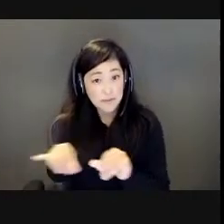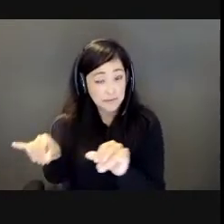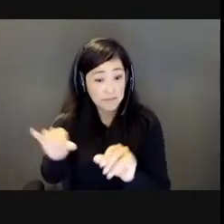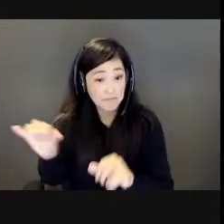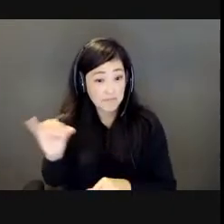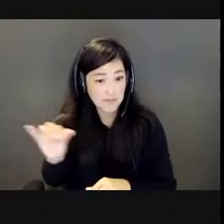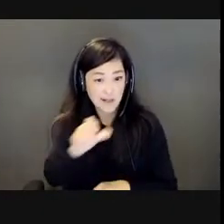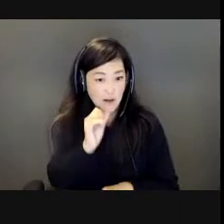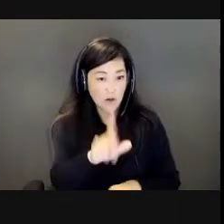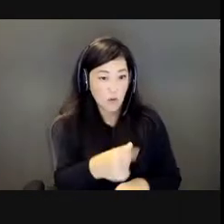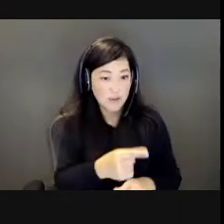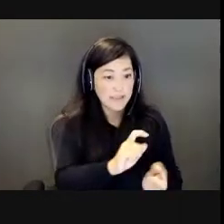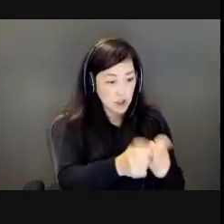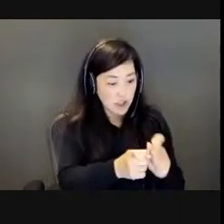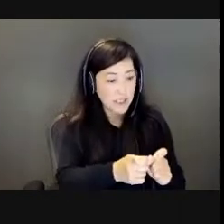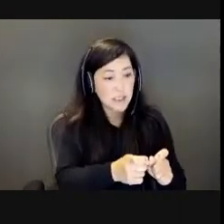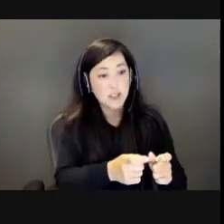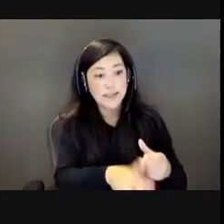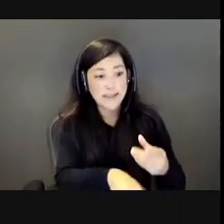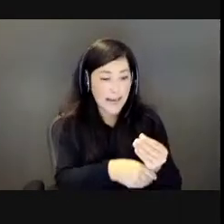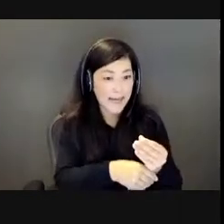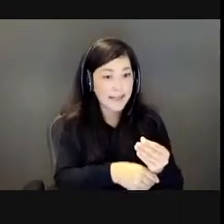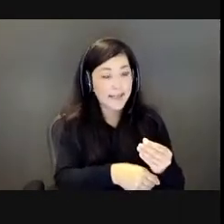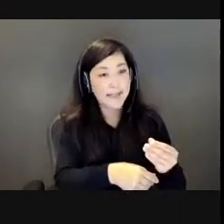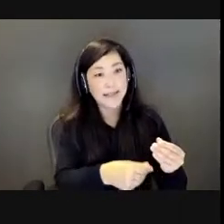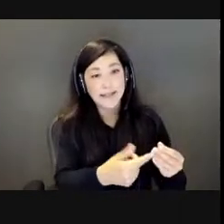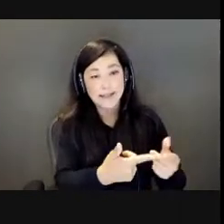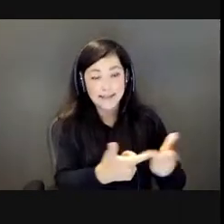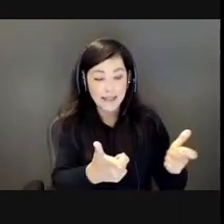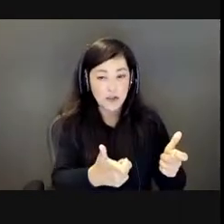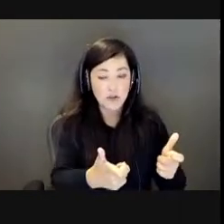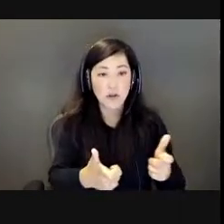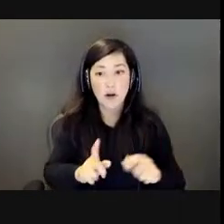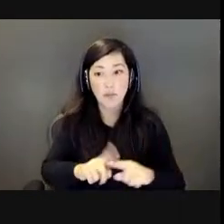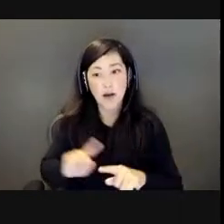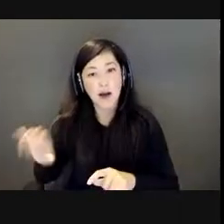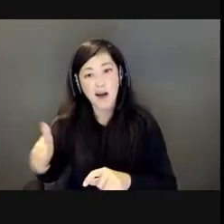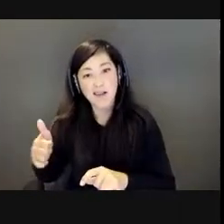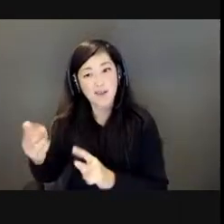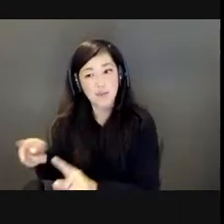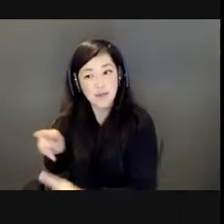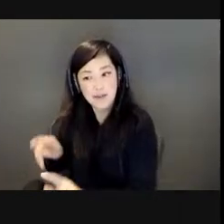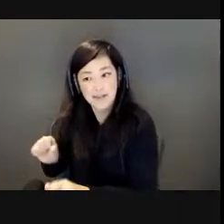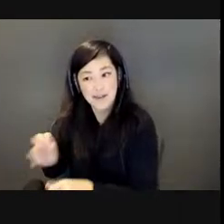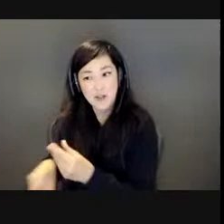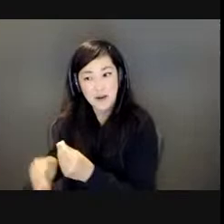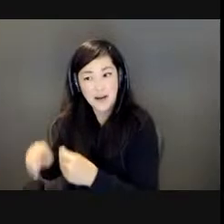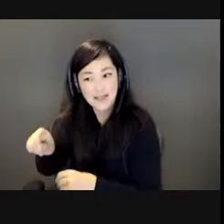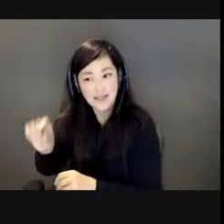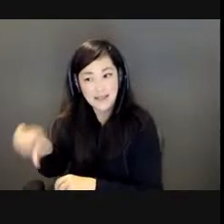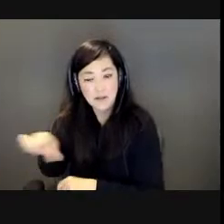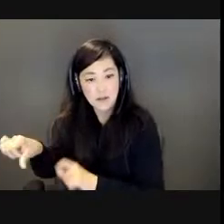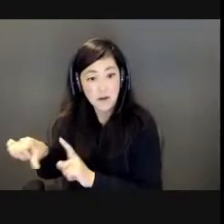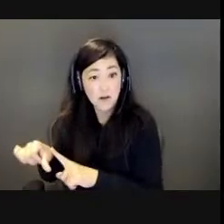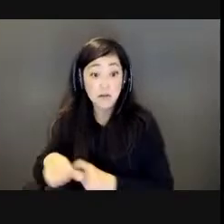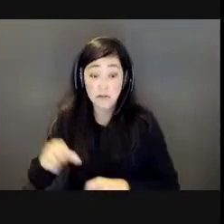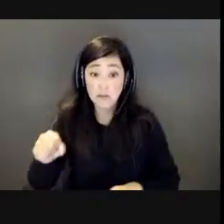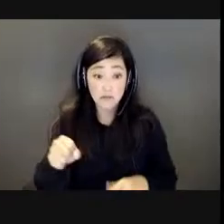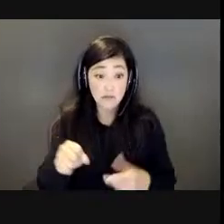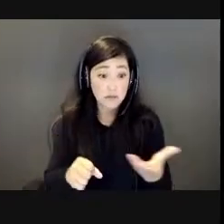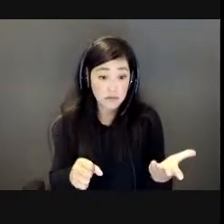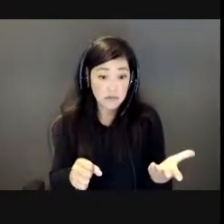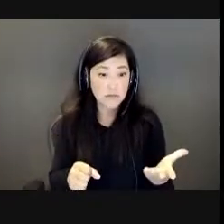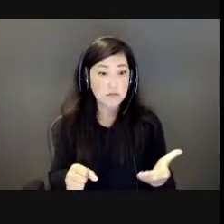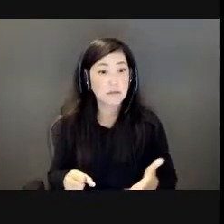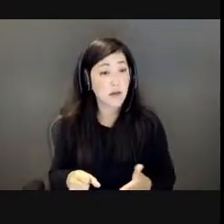the standards. That's fair. We're open to all comments. As you know, there's opening narrative. We want to set the stage for a